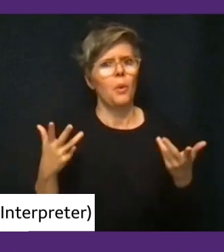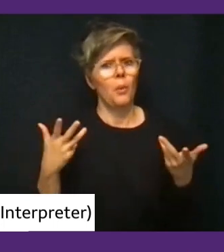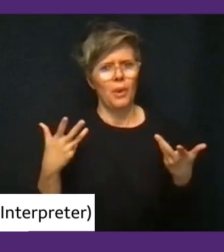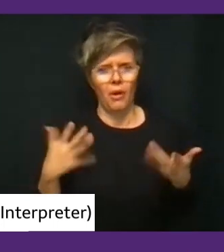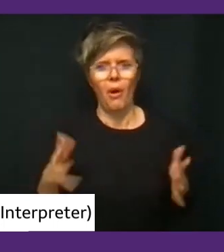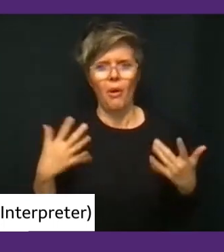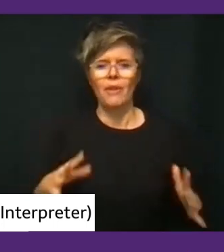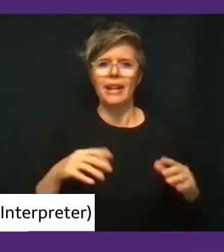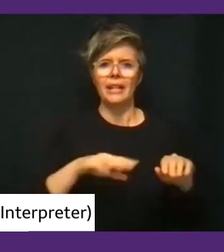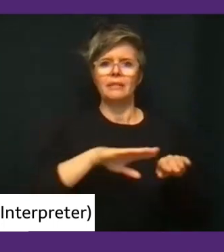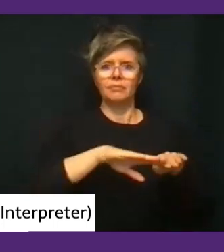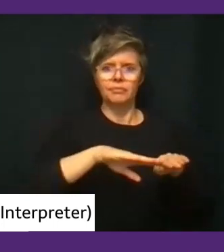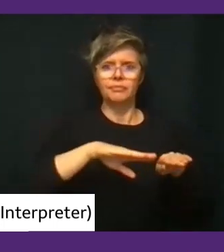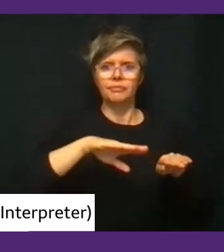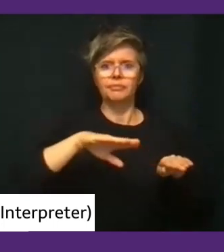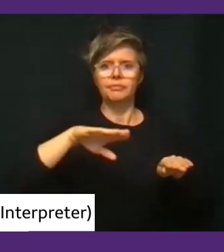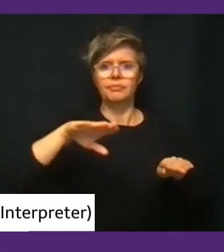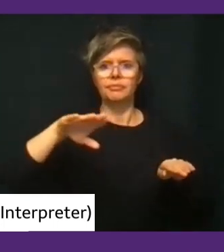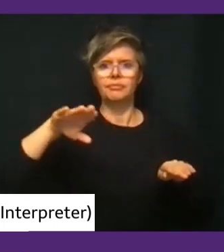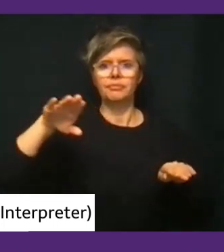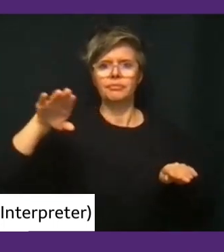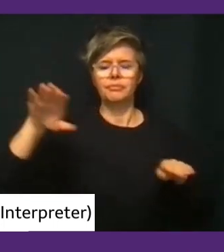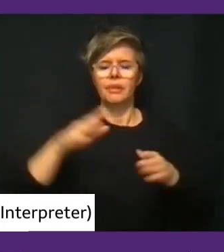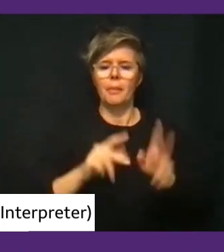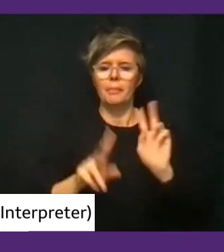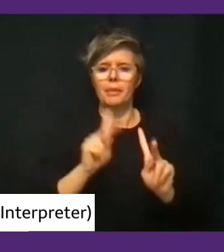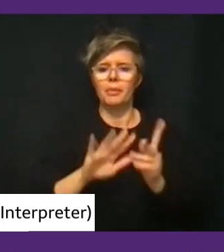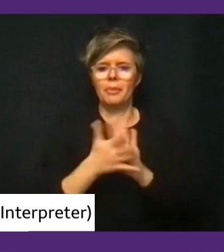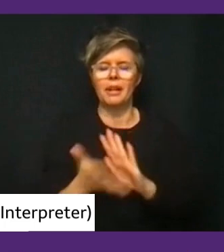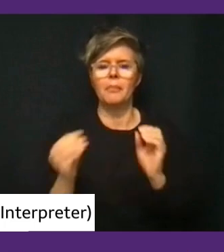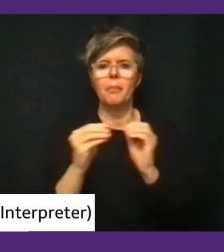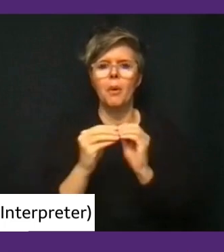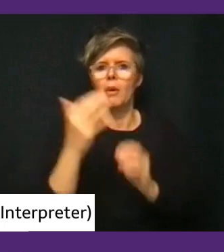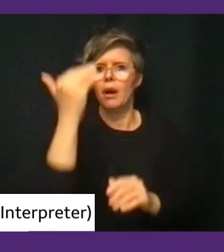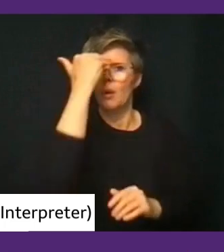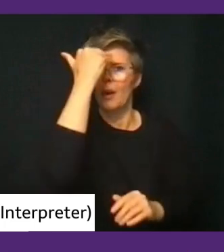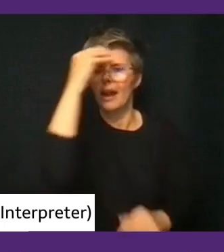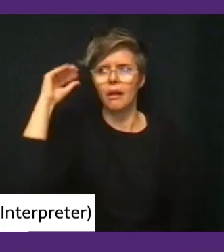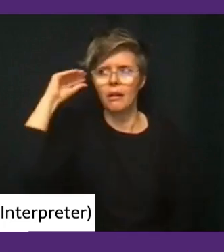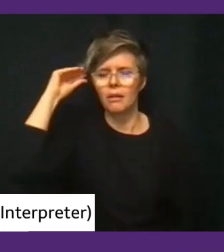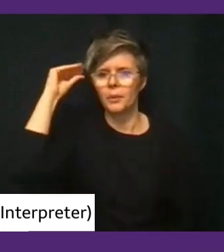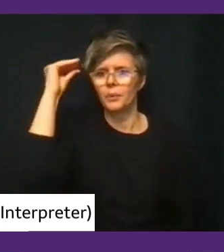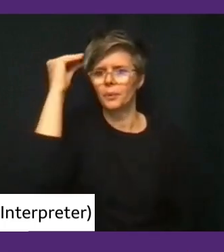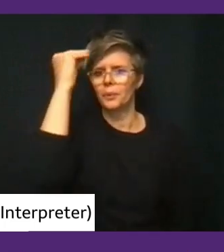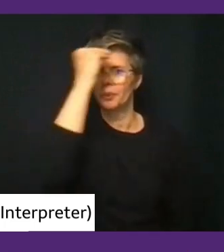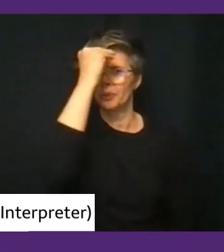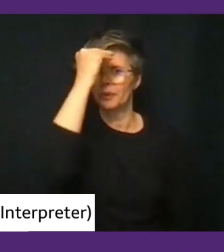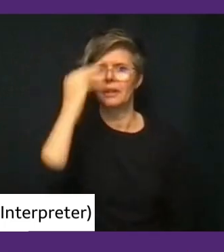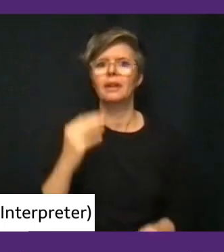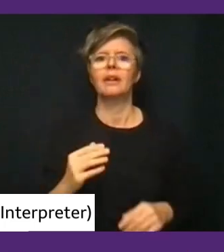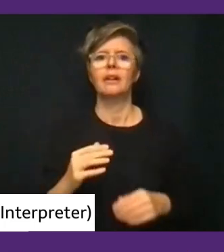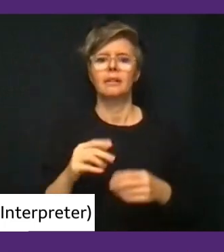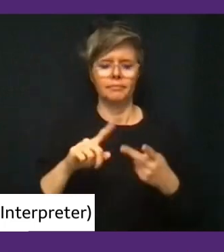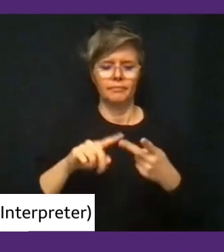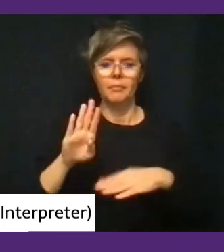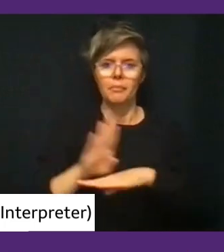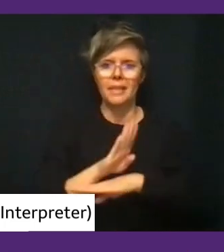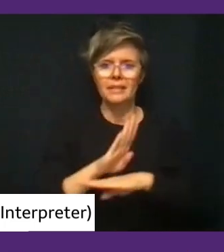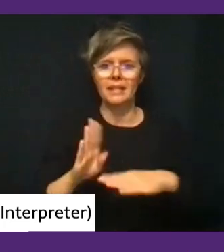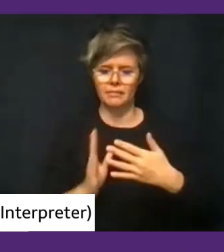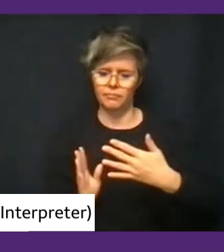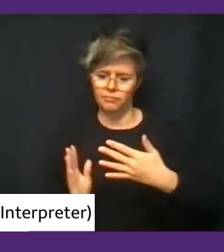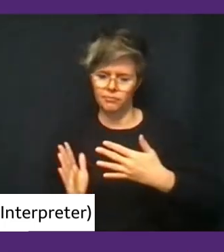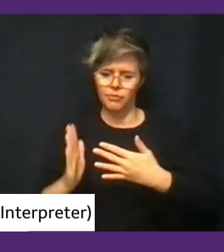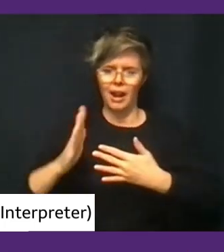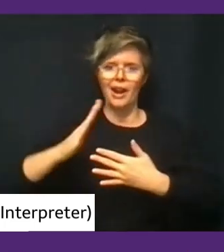it being more a part of people's consciousness, more a priority for the business. And as